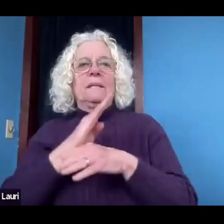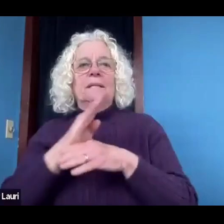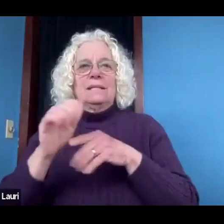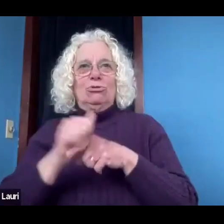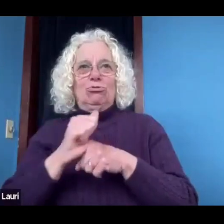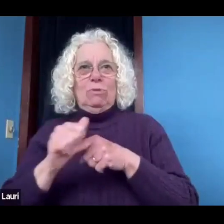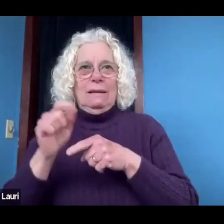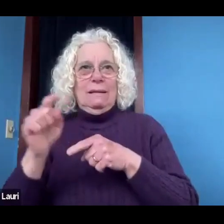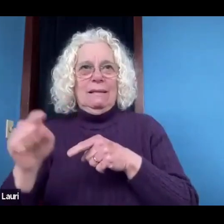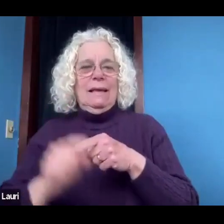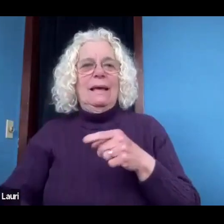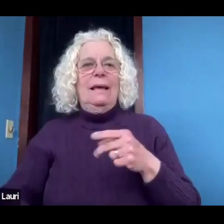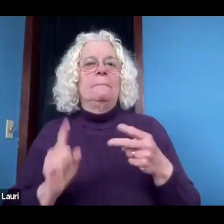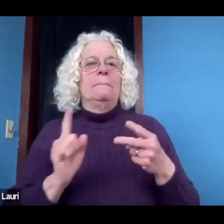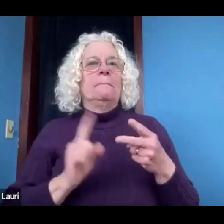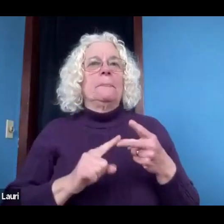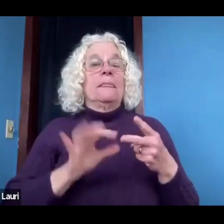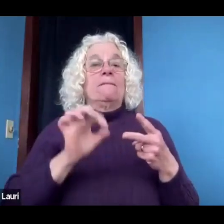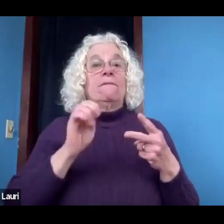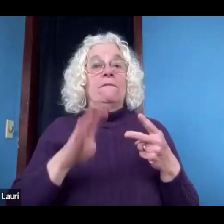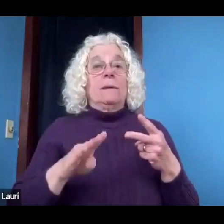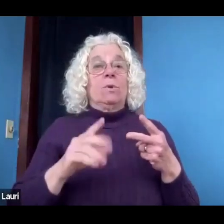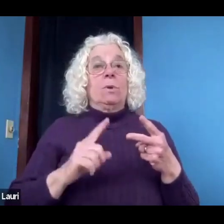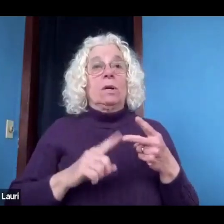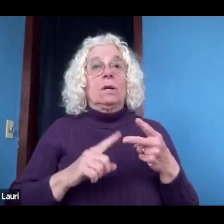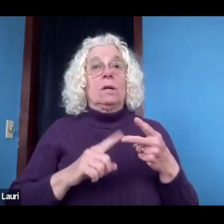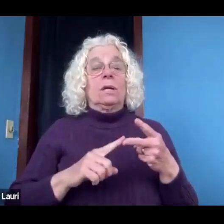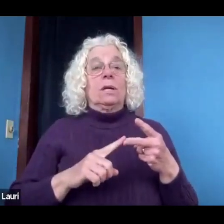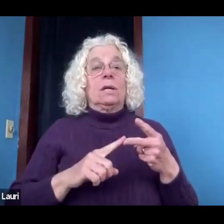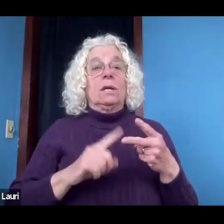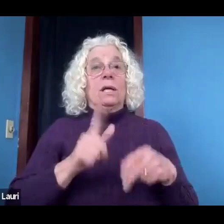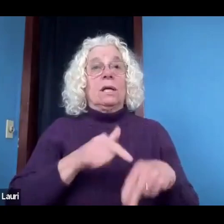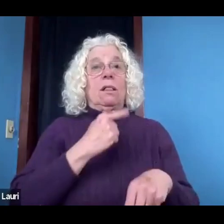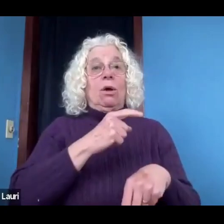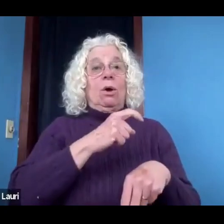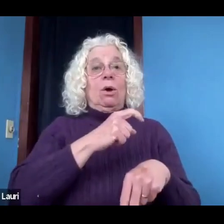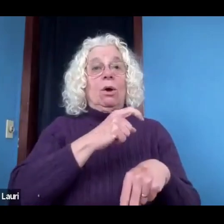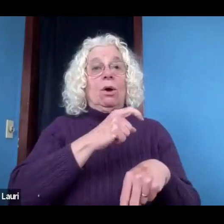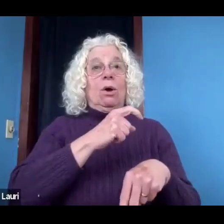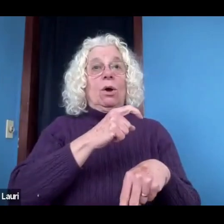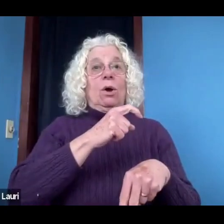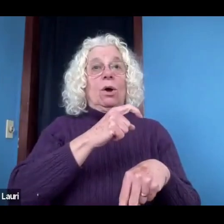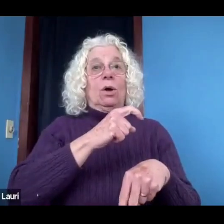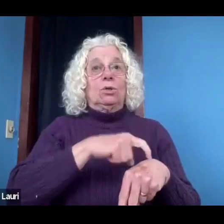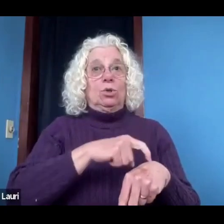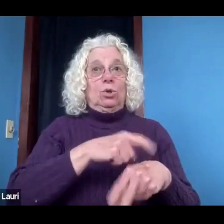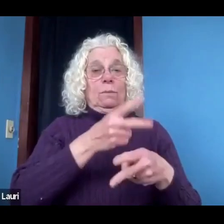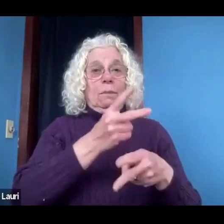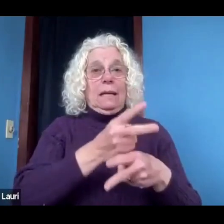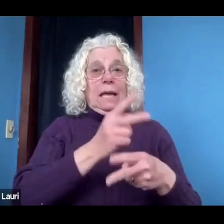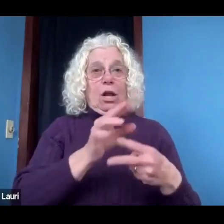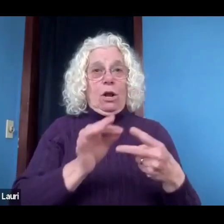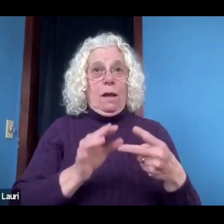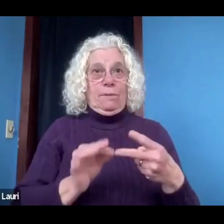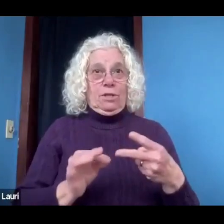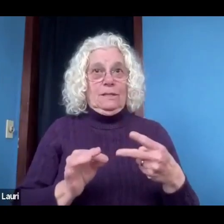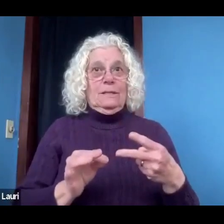training. And then also in February, we have a webinar on long-term care